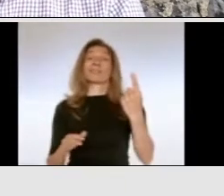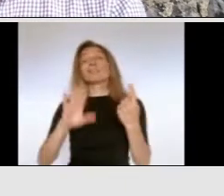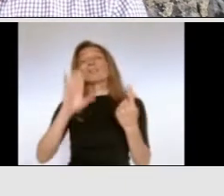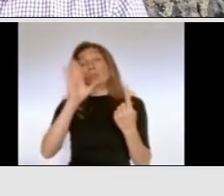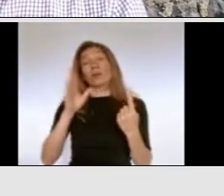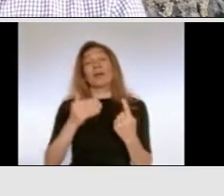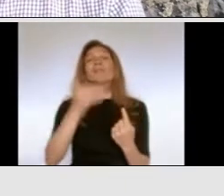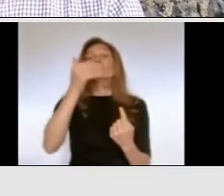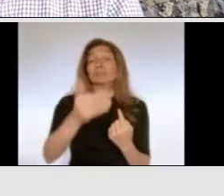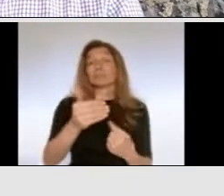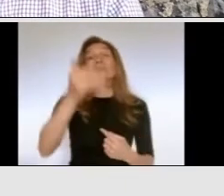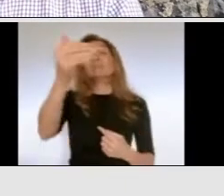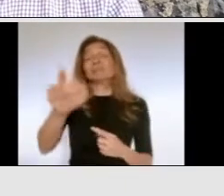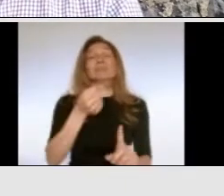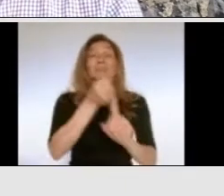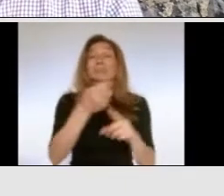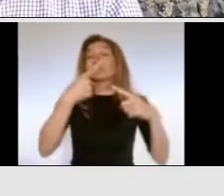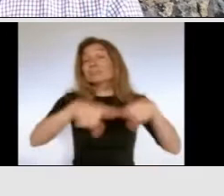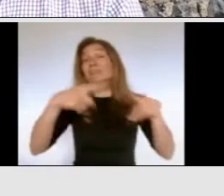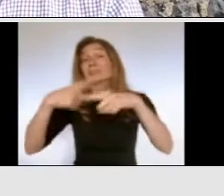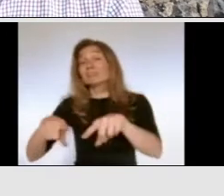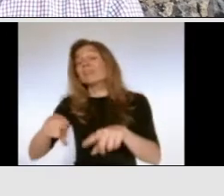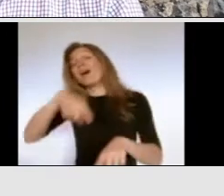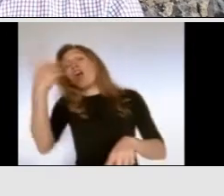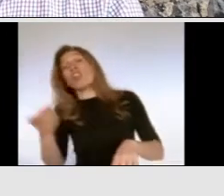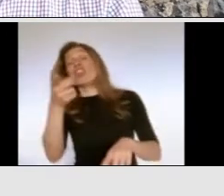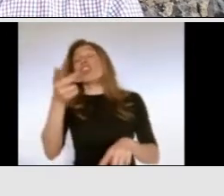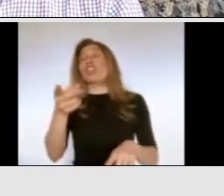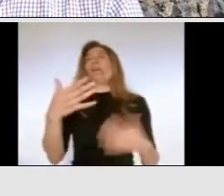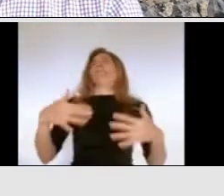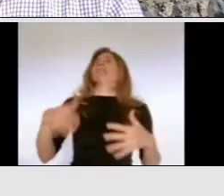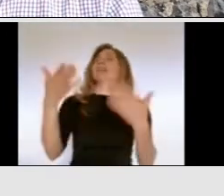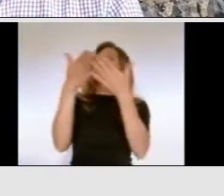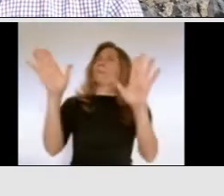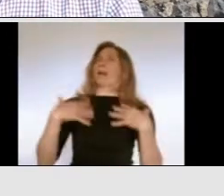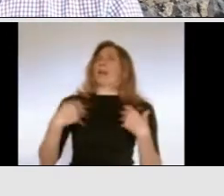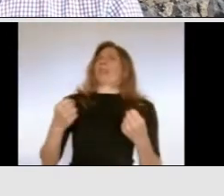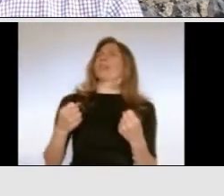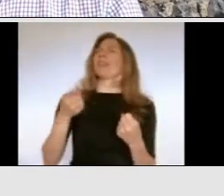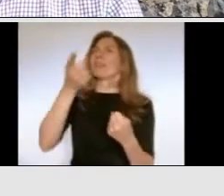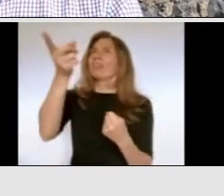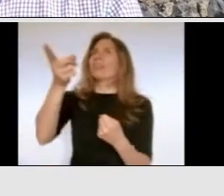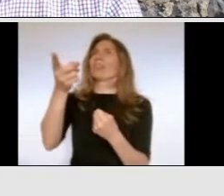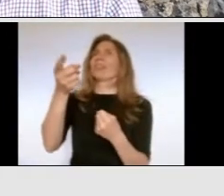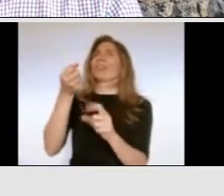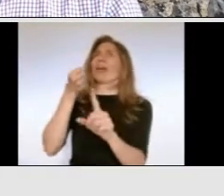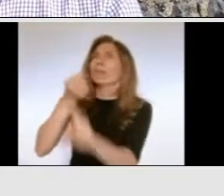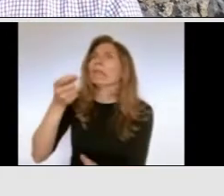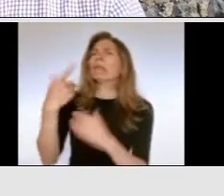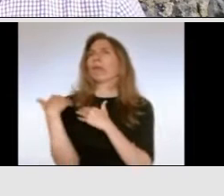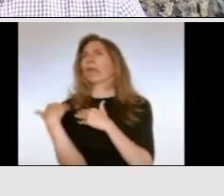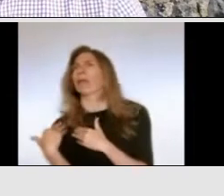there will certainly be other public health challenges. And so it's going to be really important that smart and healthy